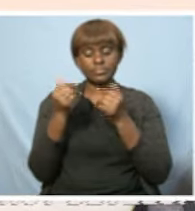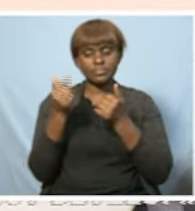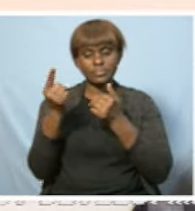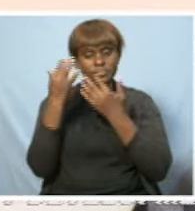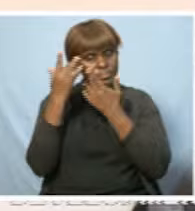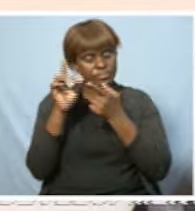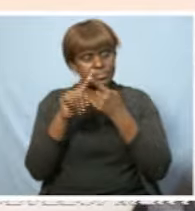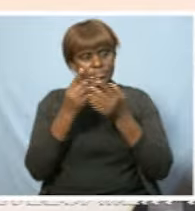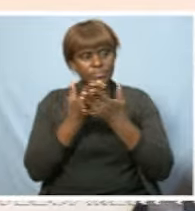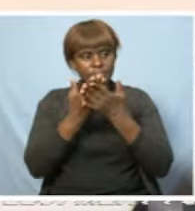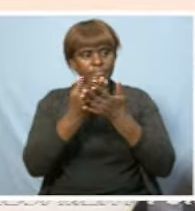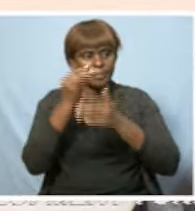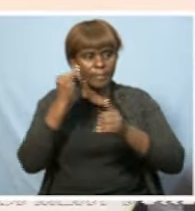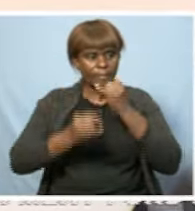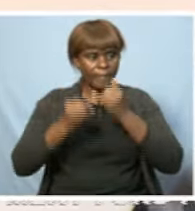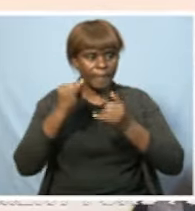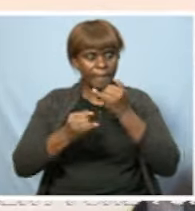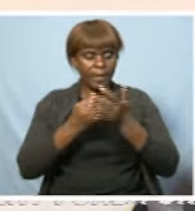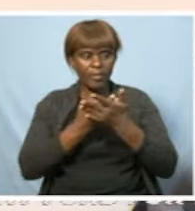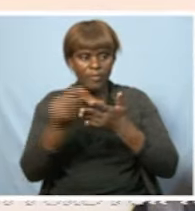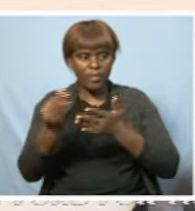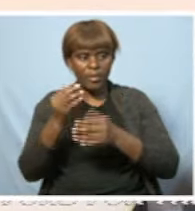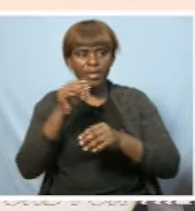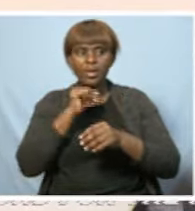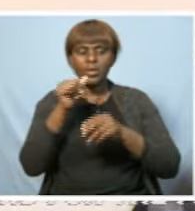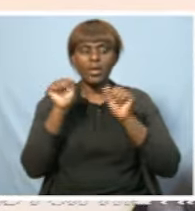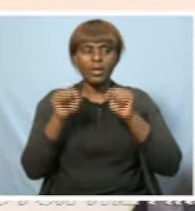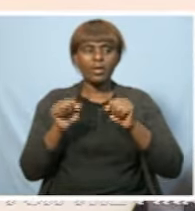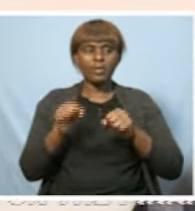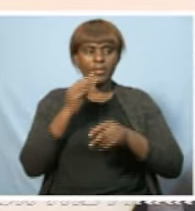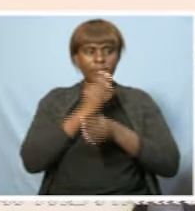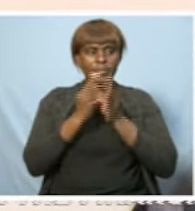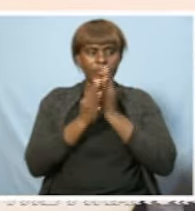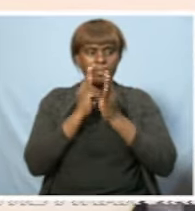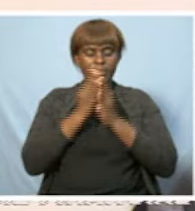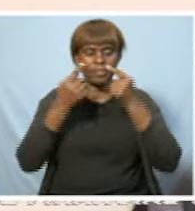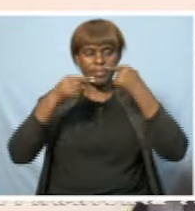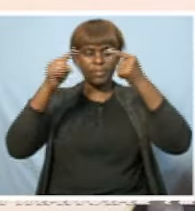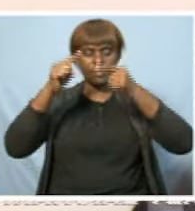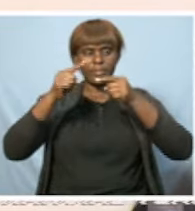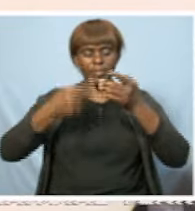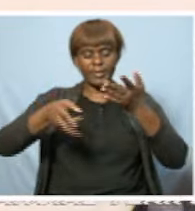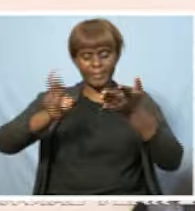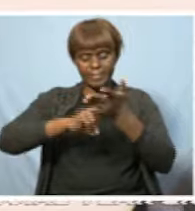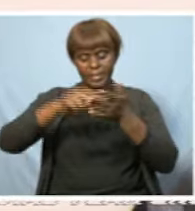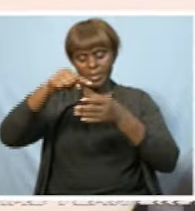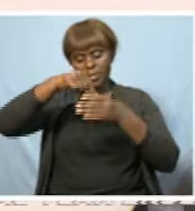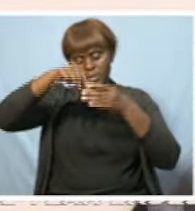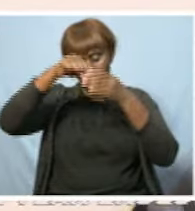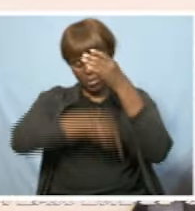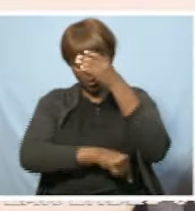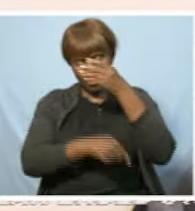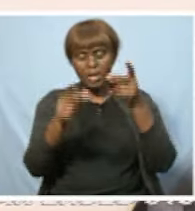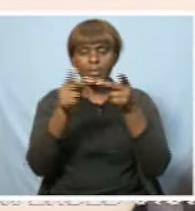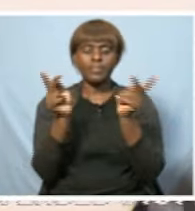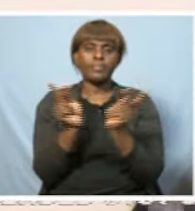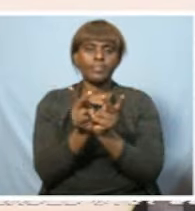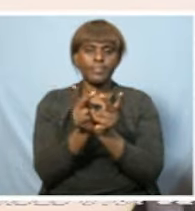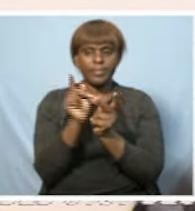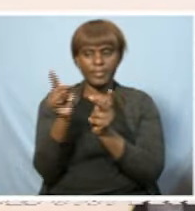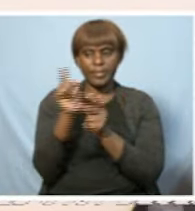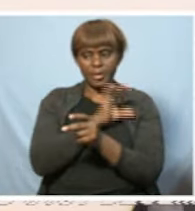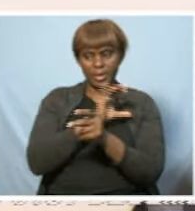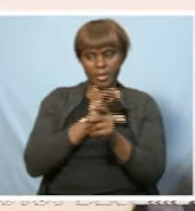that failure to complete works was due to inability of the contractor to successfully drill a borehole at the site. The